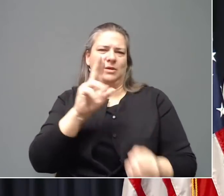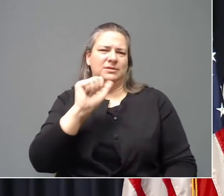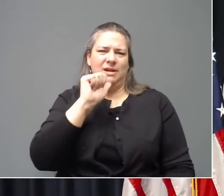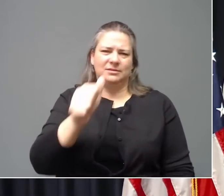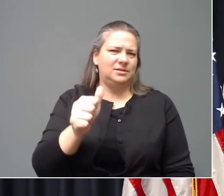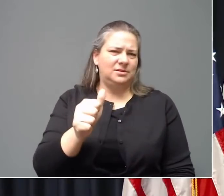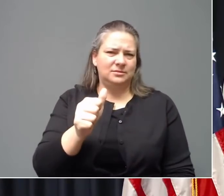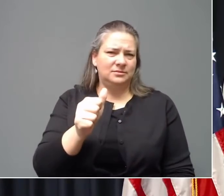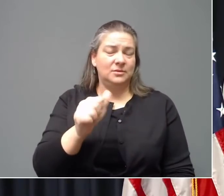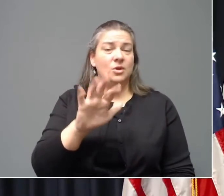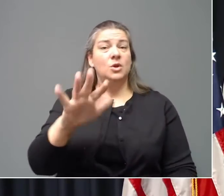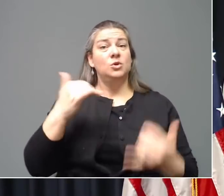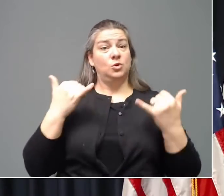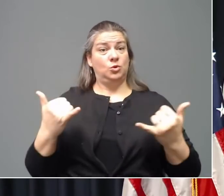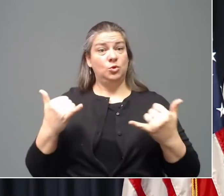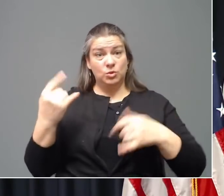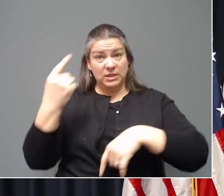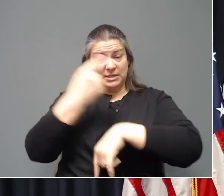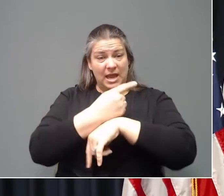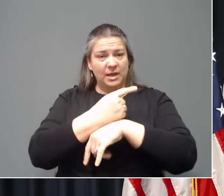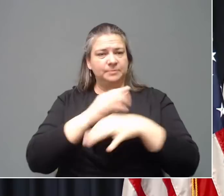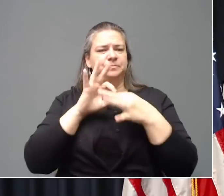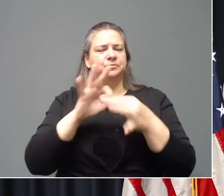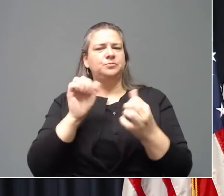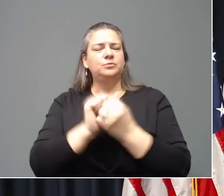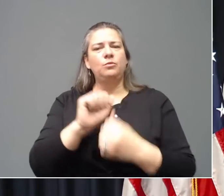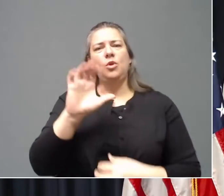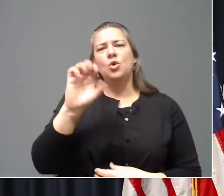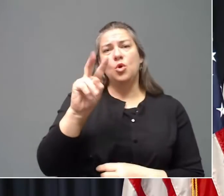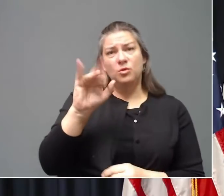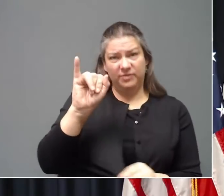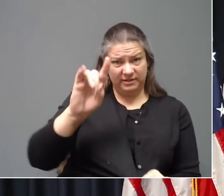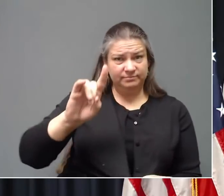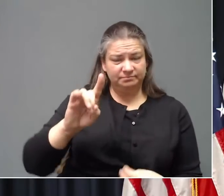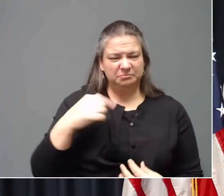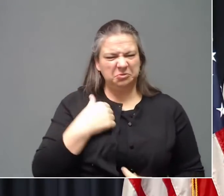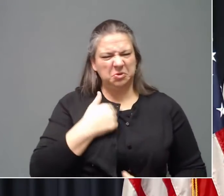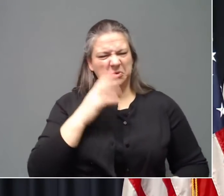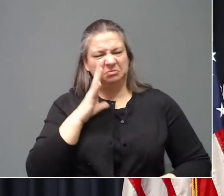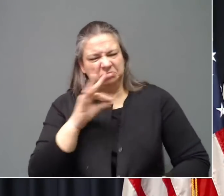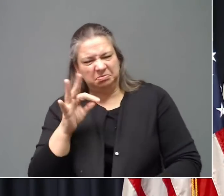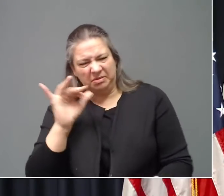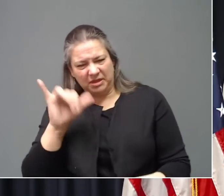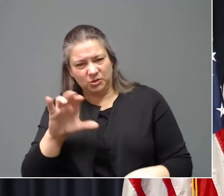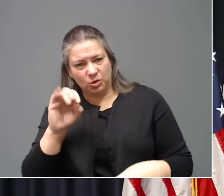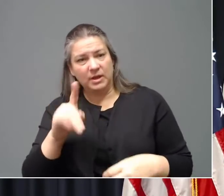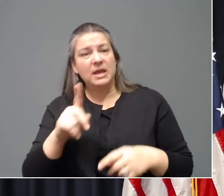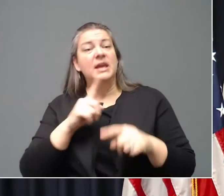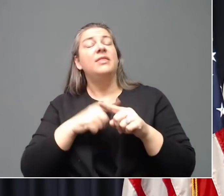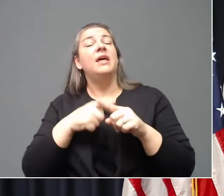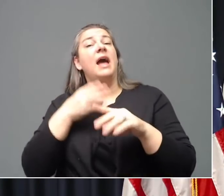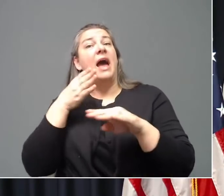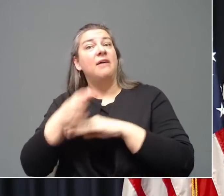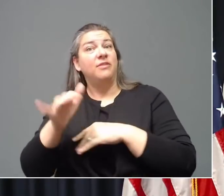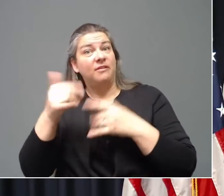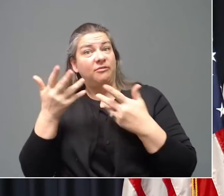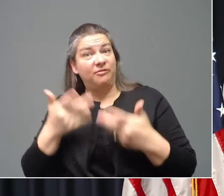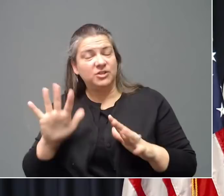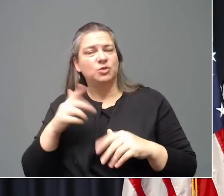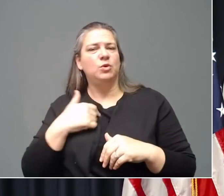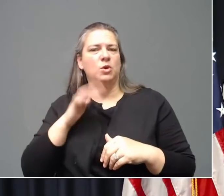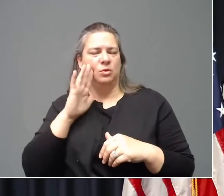primarily about COVID, but then we will take questions on anything ranging from a domestic terror